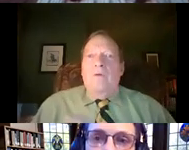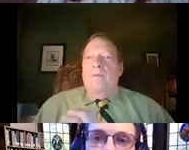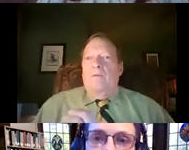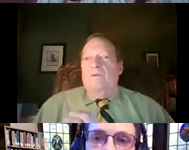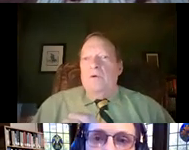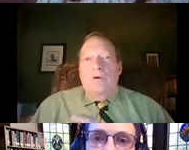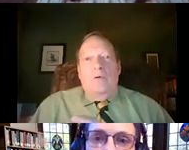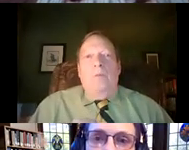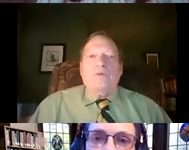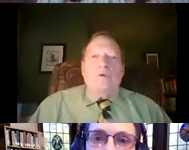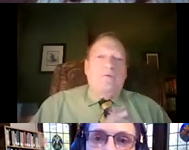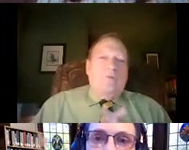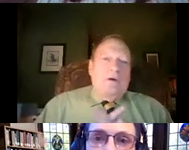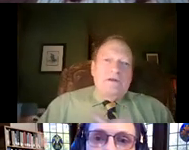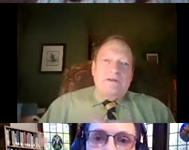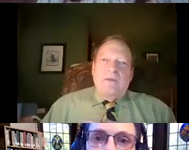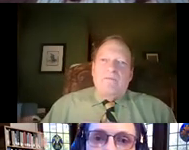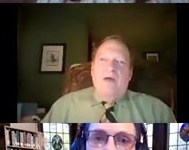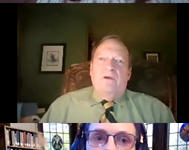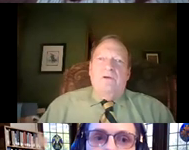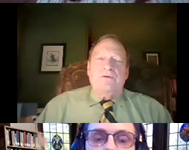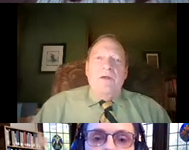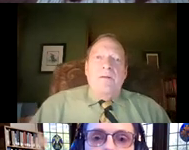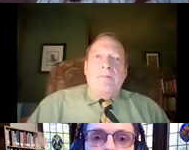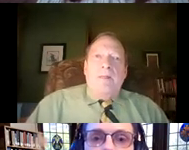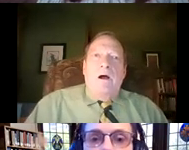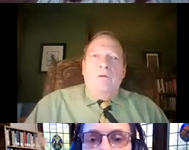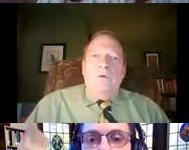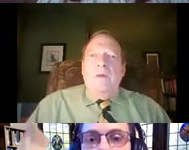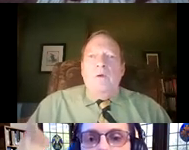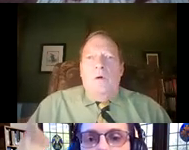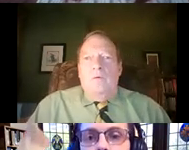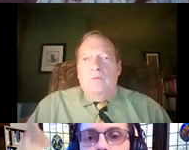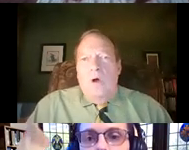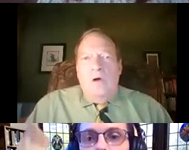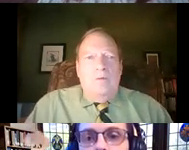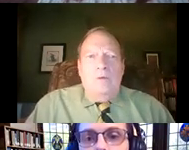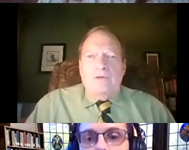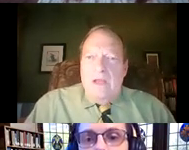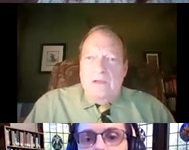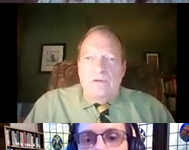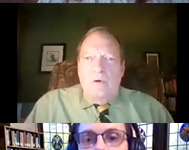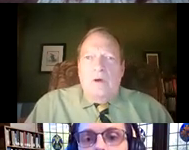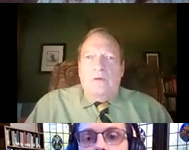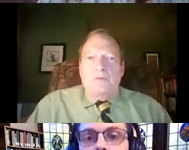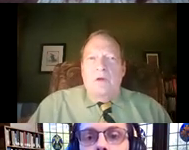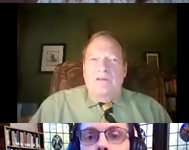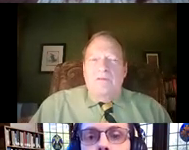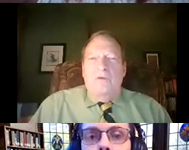Brockport was a normal school for 75 years. A little bit longer than most states. New